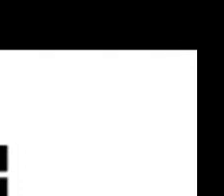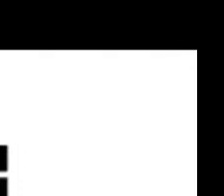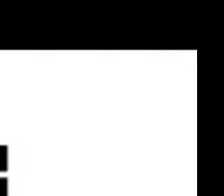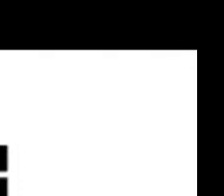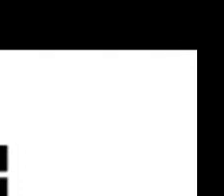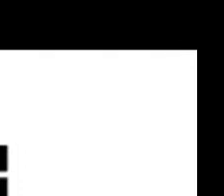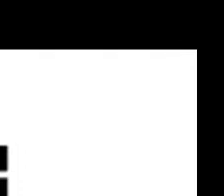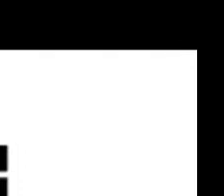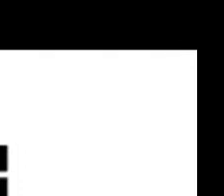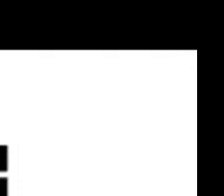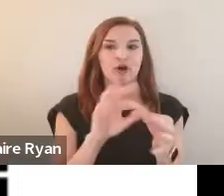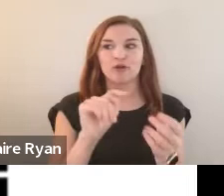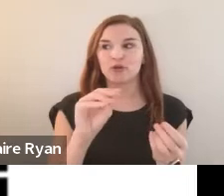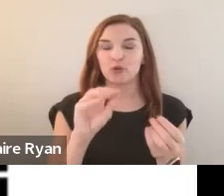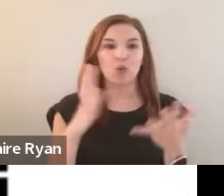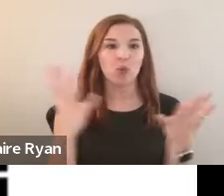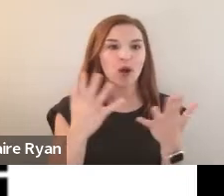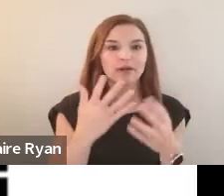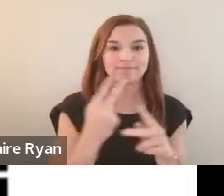that with deaf children,